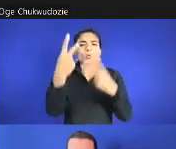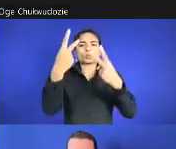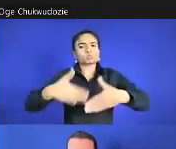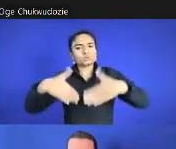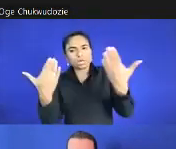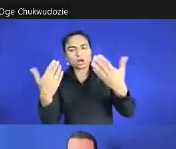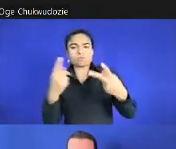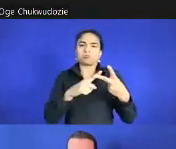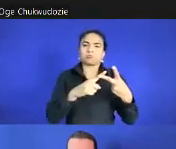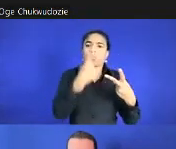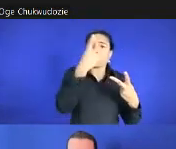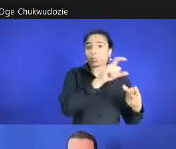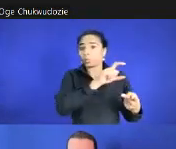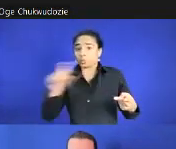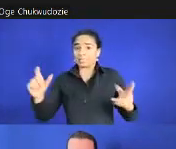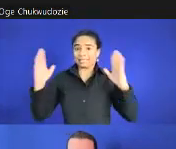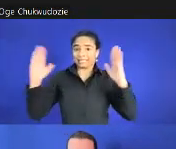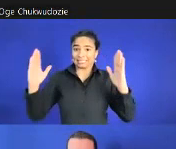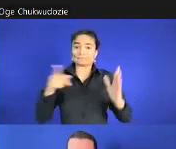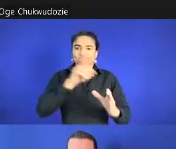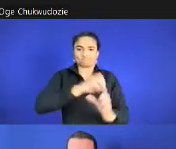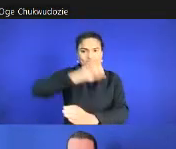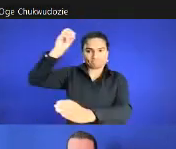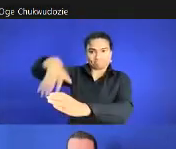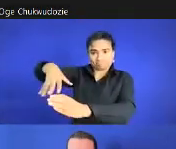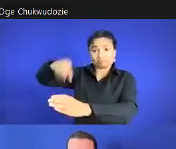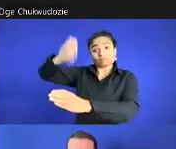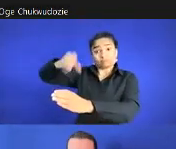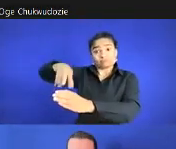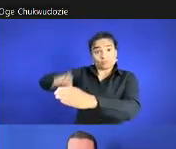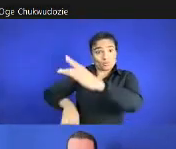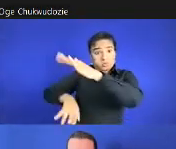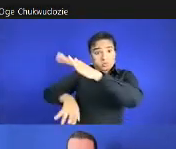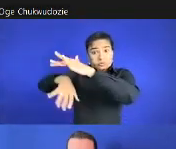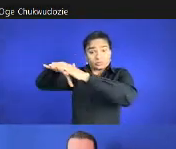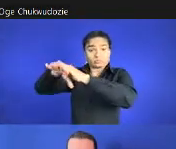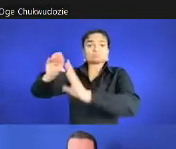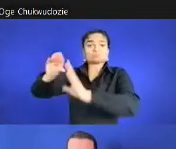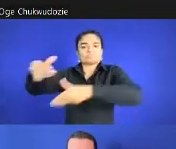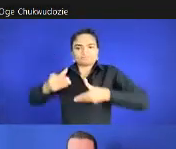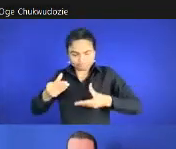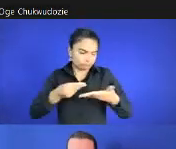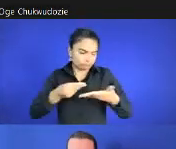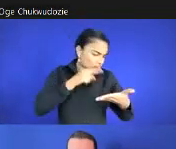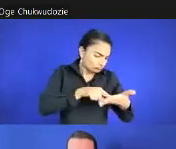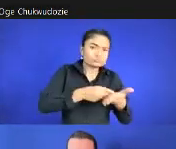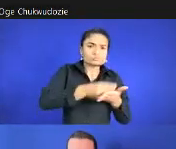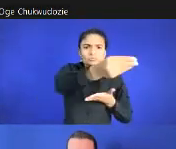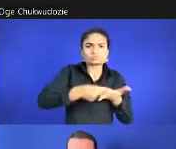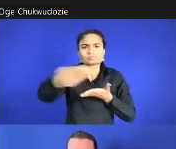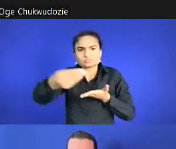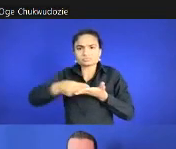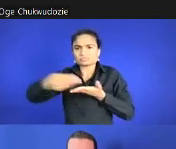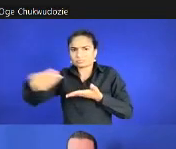retrieved, and then before feedback is being provided. So if you have an urgent need, that will not be ideal